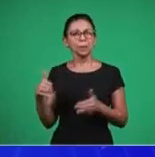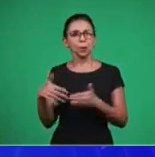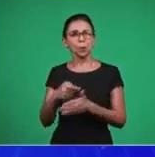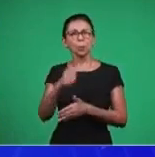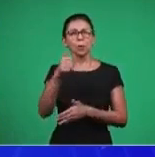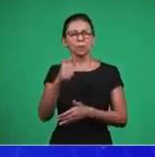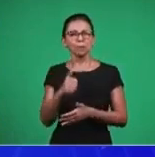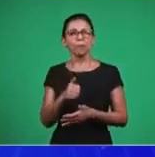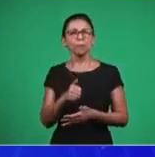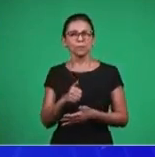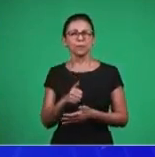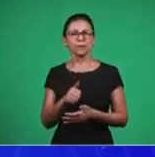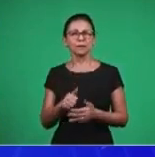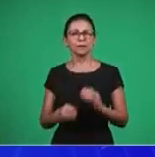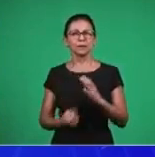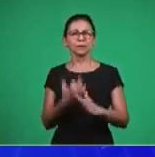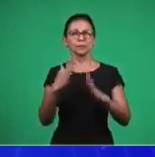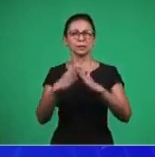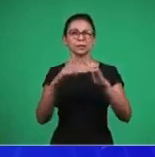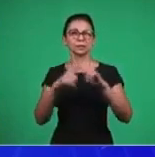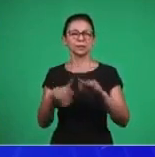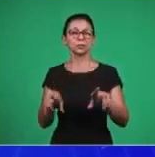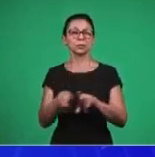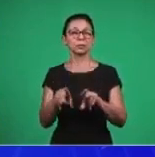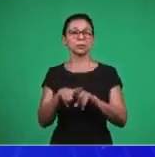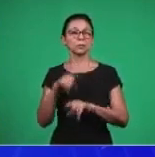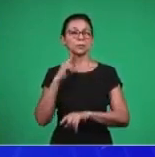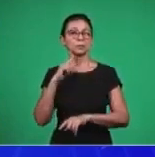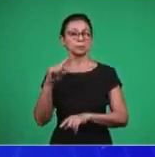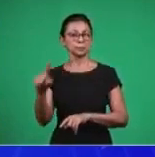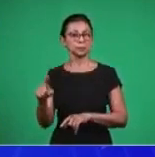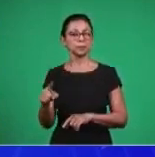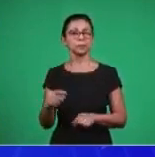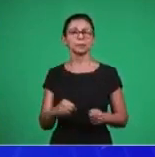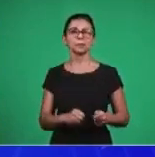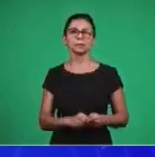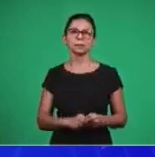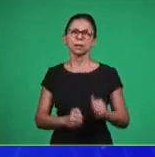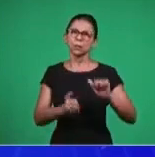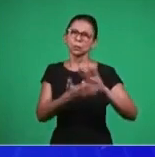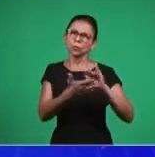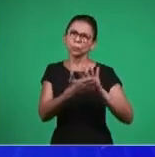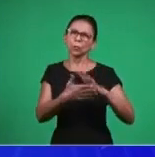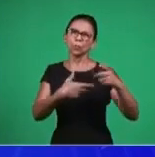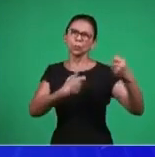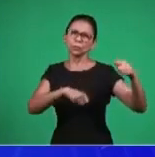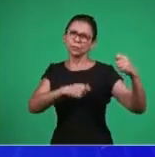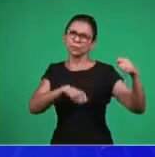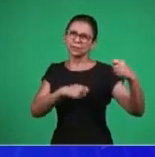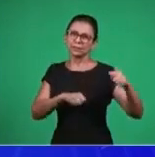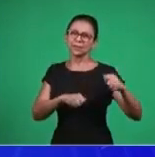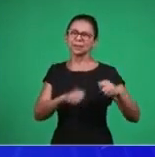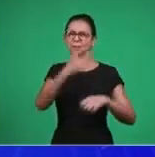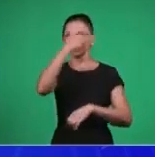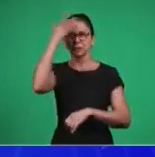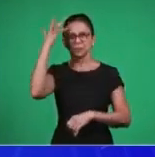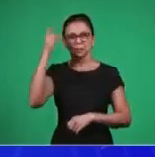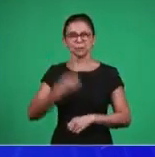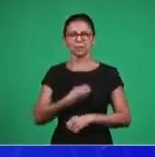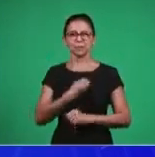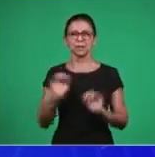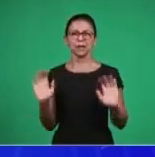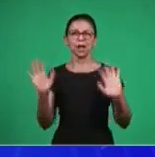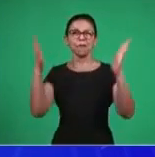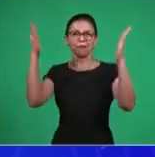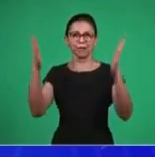the temple there in that borough. We're having Larginha's serenade for the visitors that participated in the event, Trumpets and